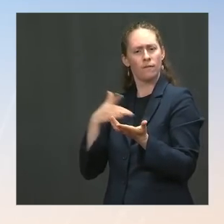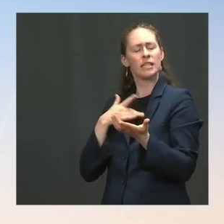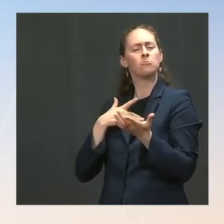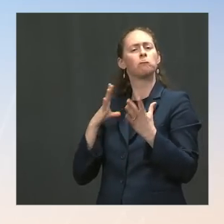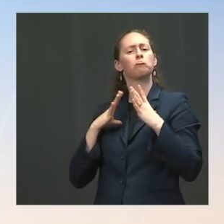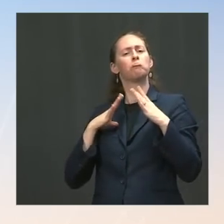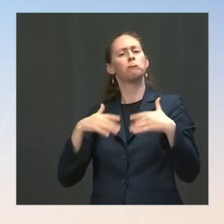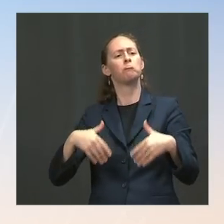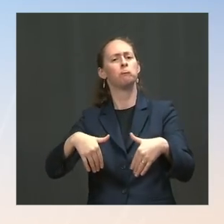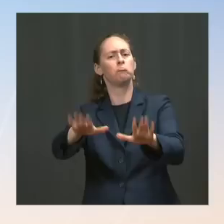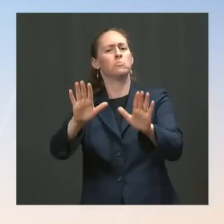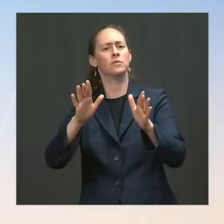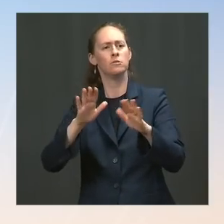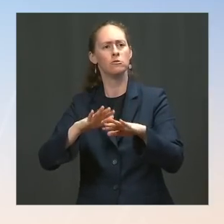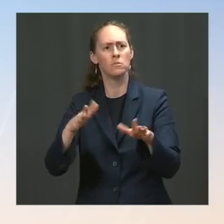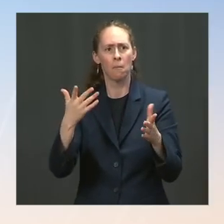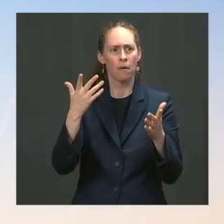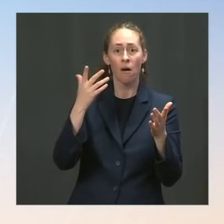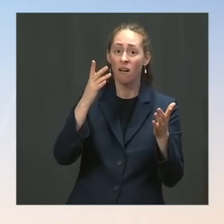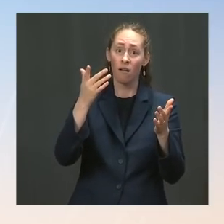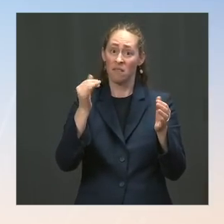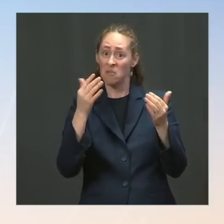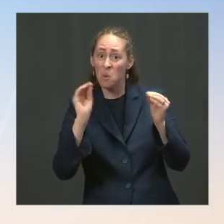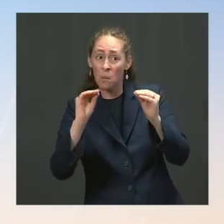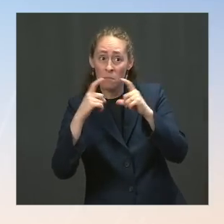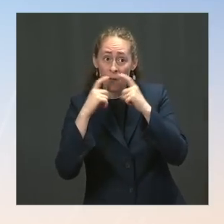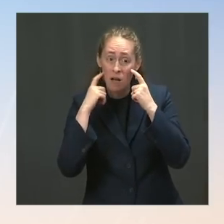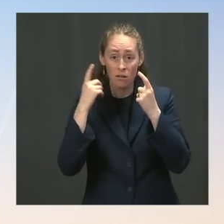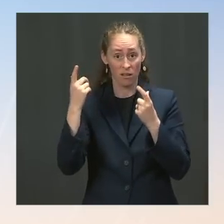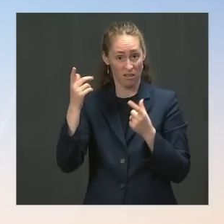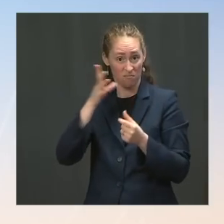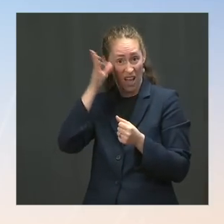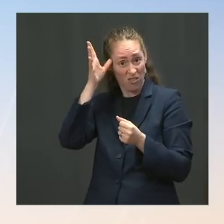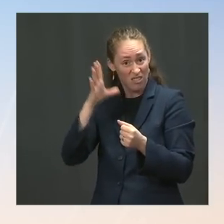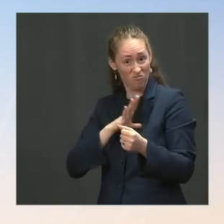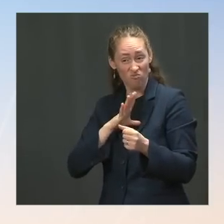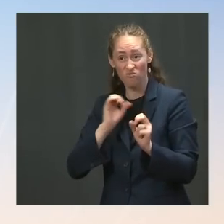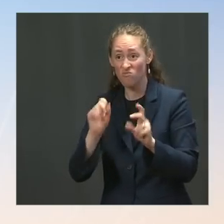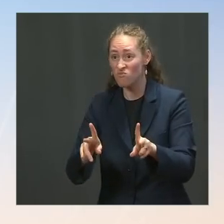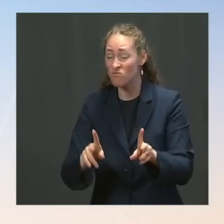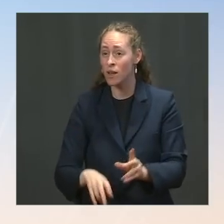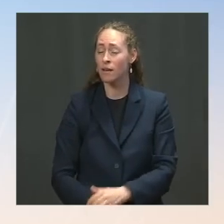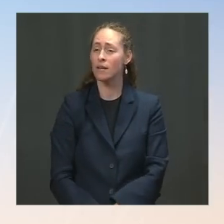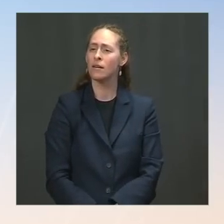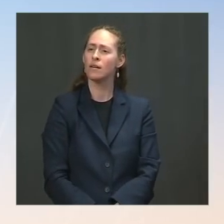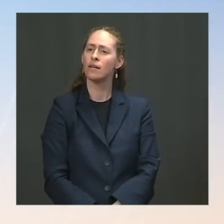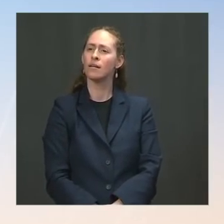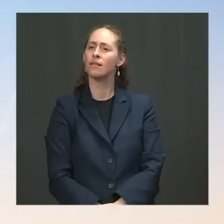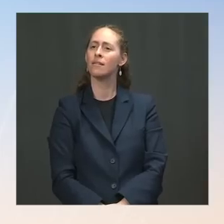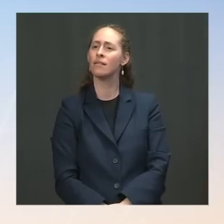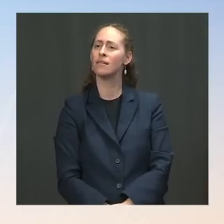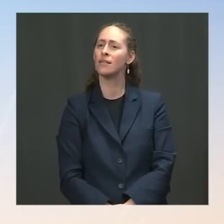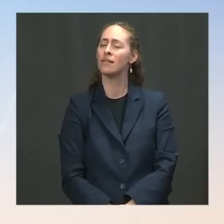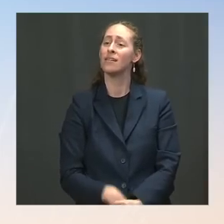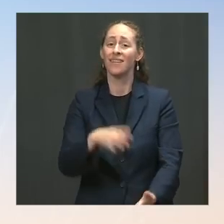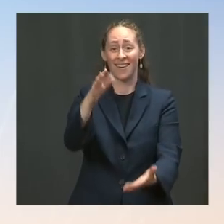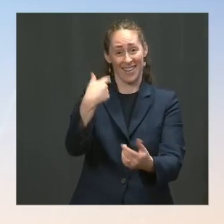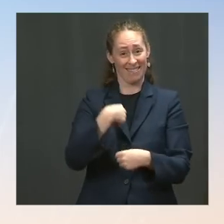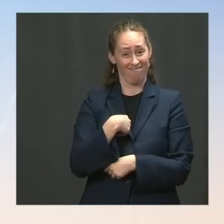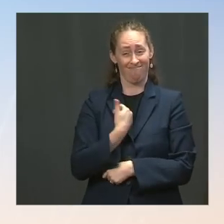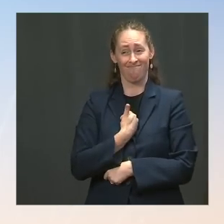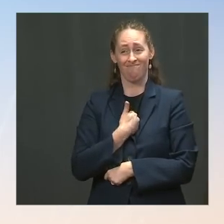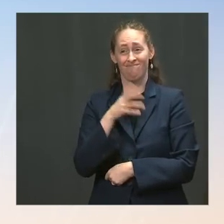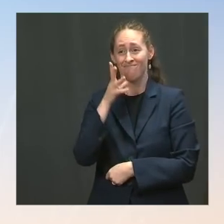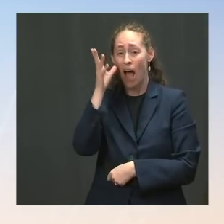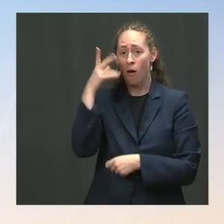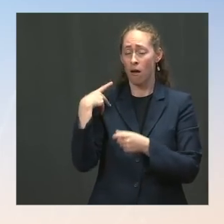aren't mask mandates? You know, as a parent myself, I would make sure that when my wife and I are making decisions about sending our children to school,